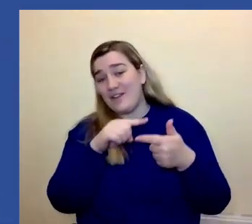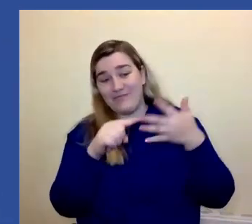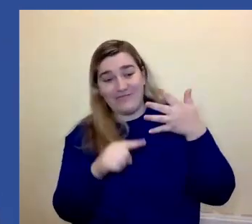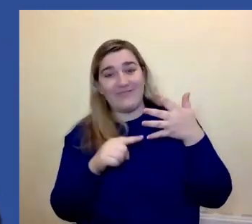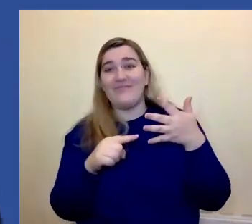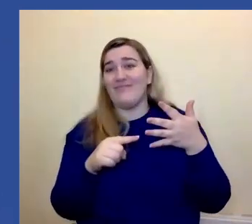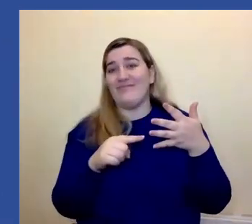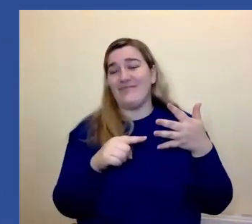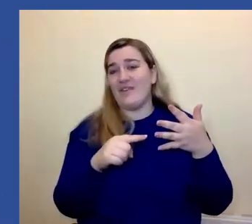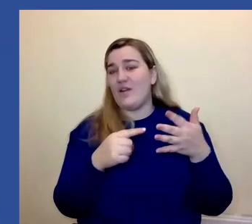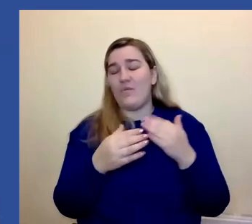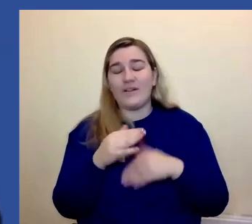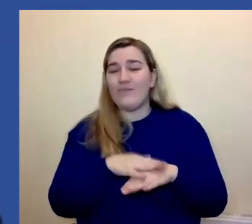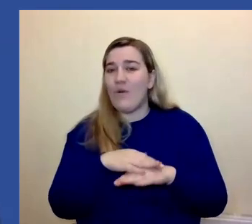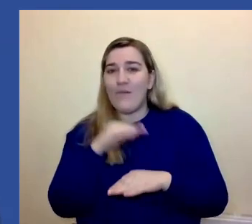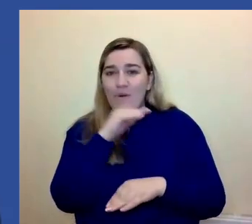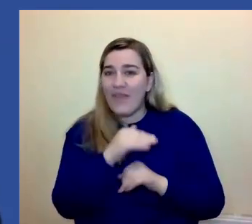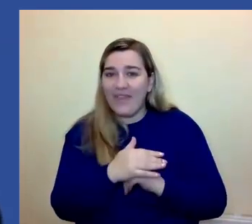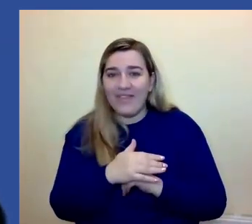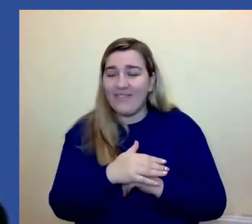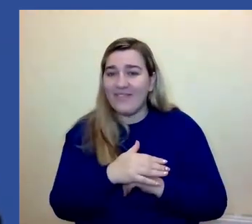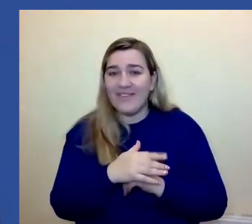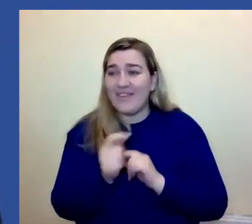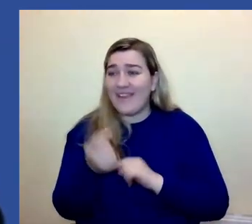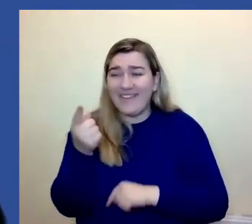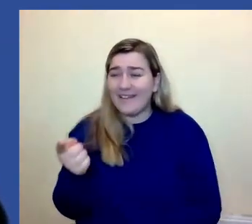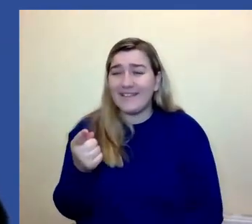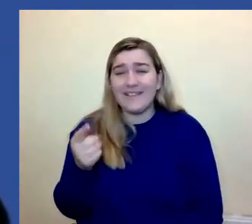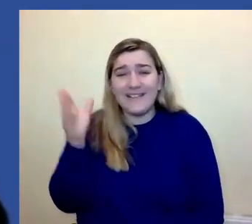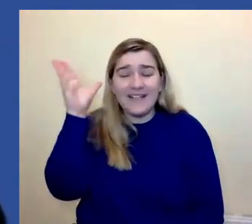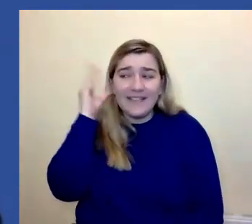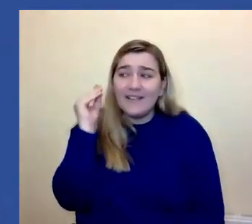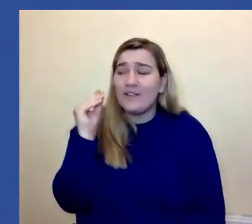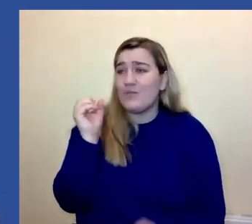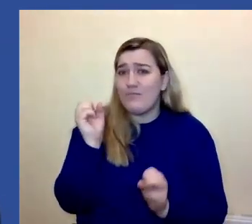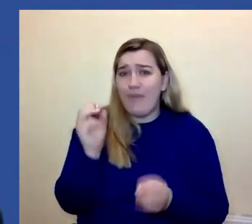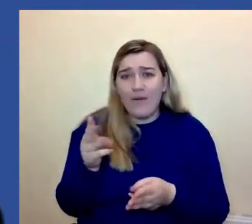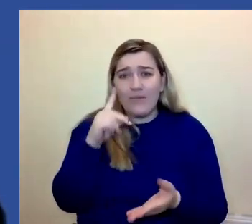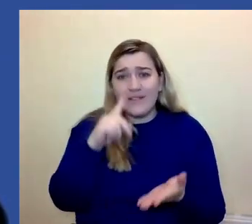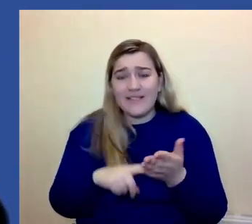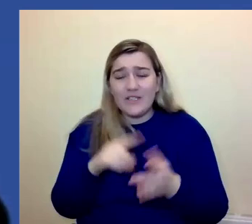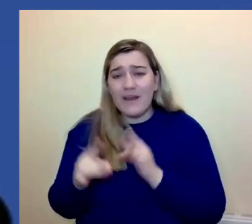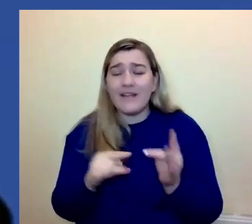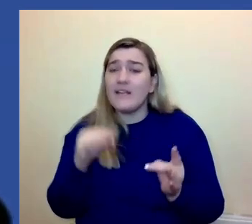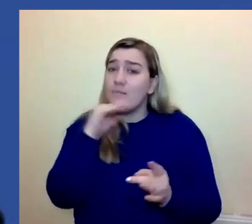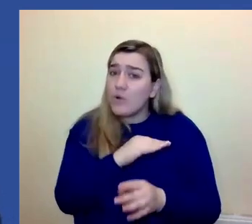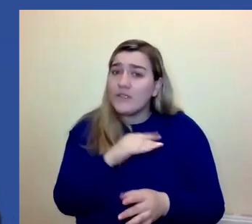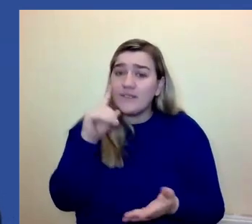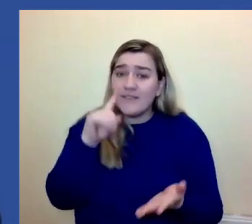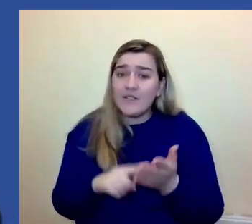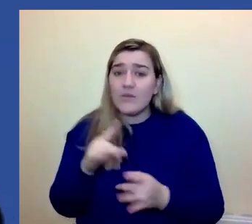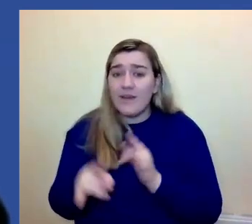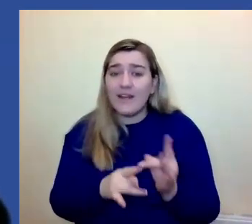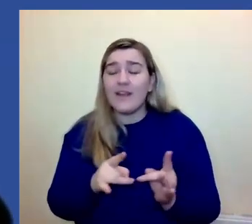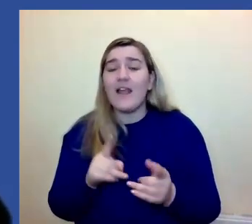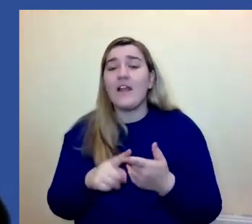what can be more important than that? Listening to, I suppose, the power of decision making, the importance of decision making, and I